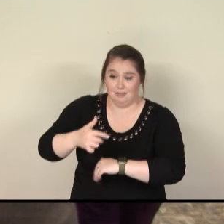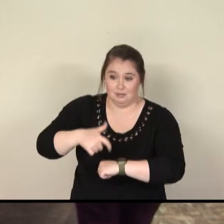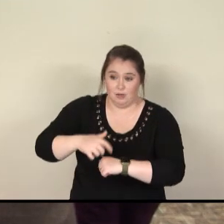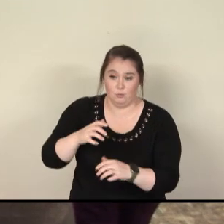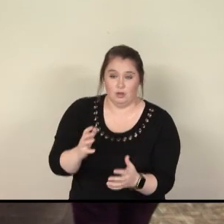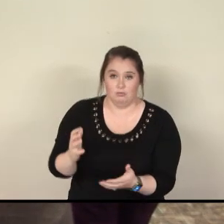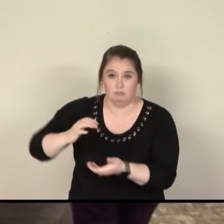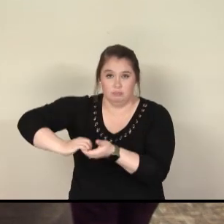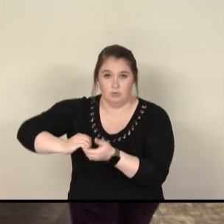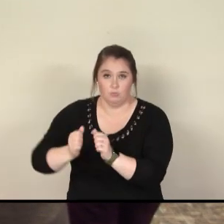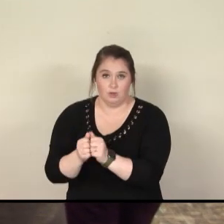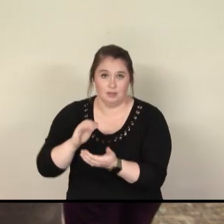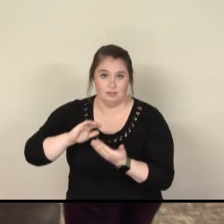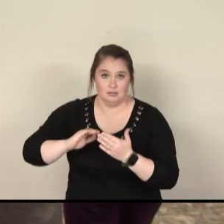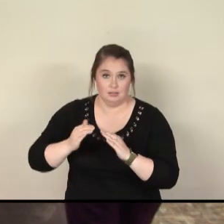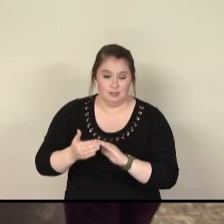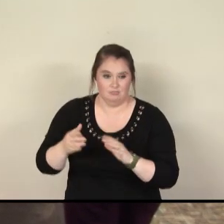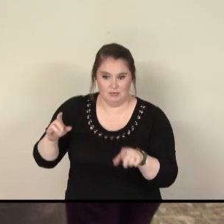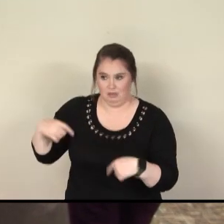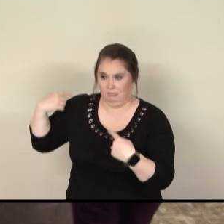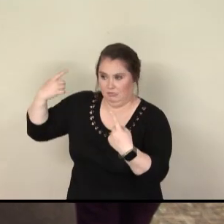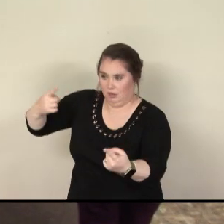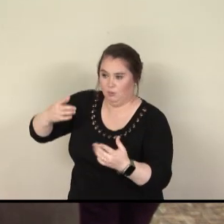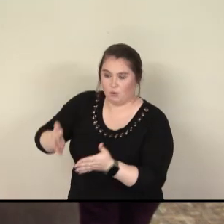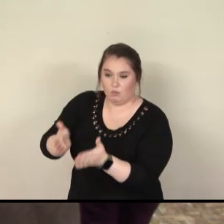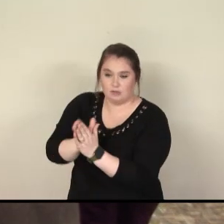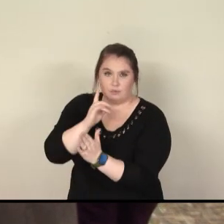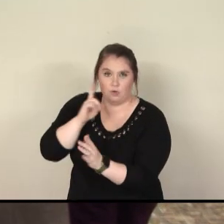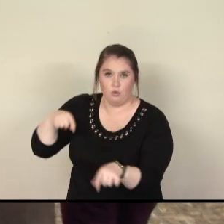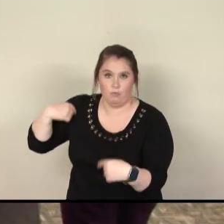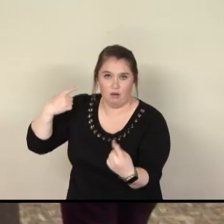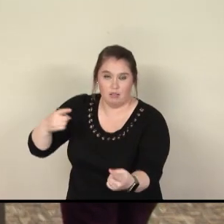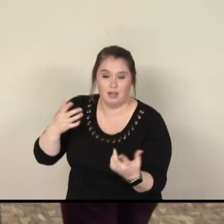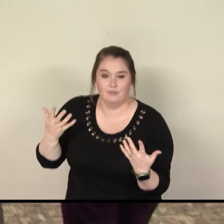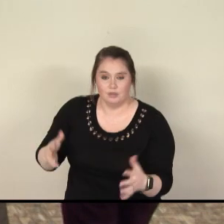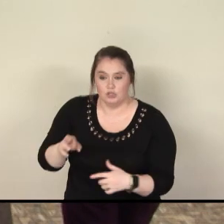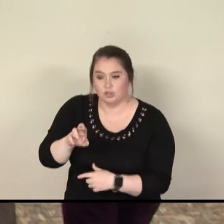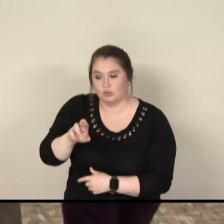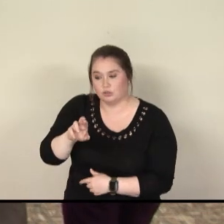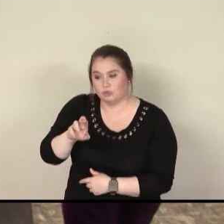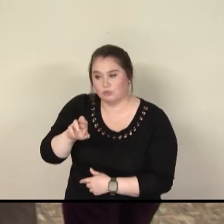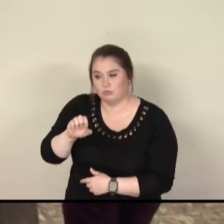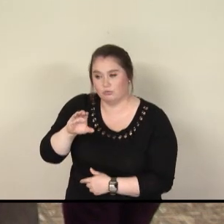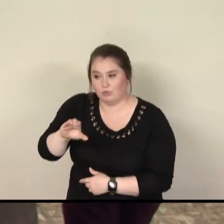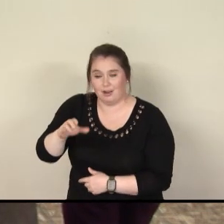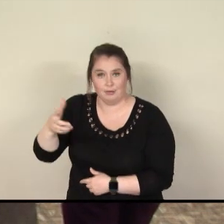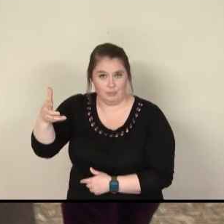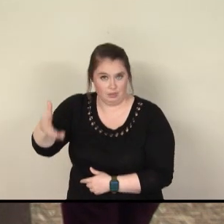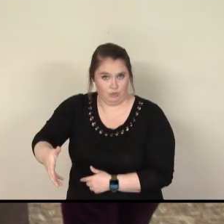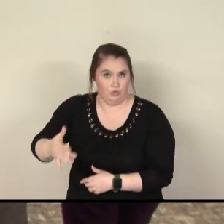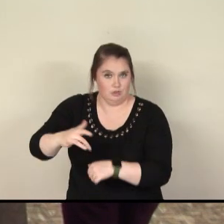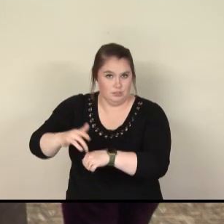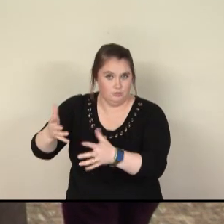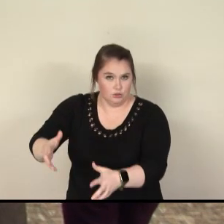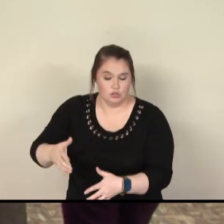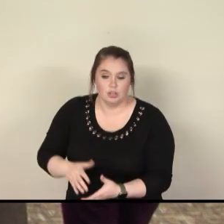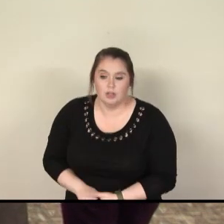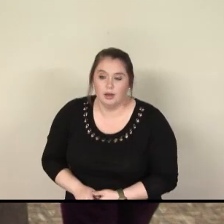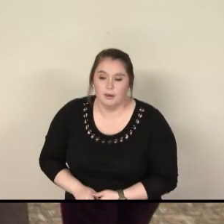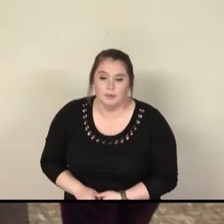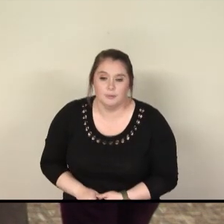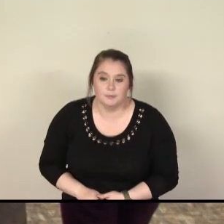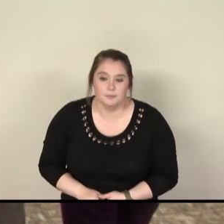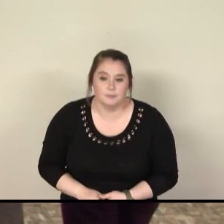city. I've been requesting this for a while. I have went to the Park and Recs. I'm on the advisory board for the city for the Park and Recs, and